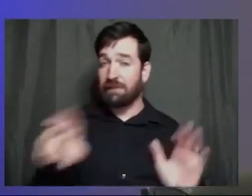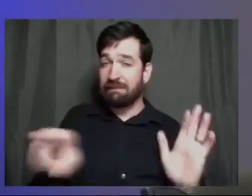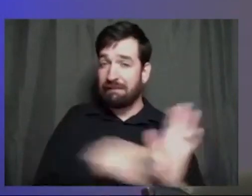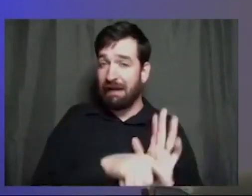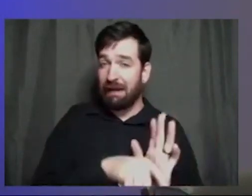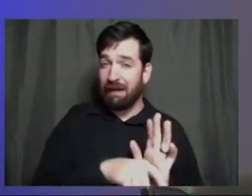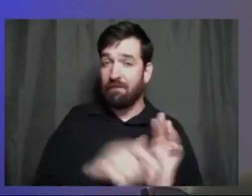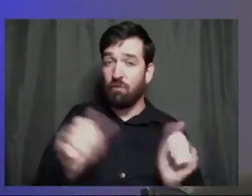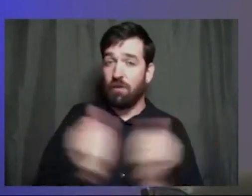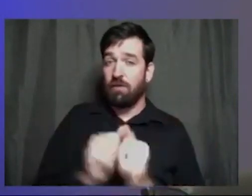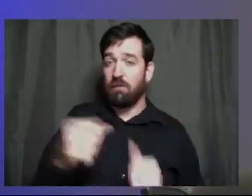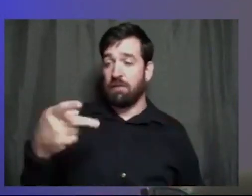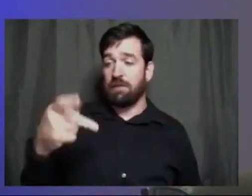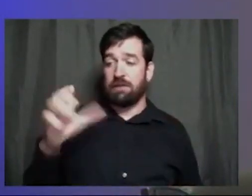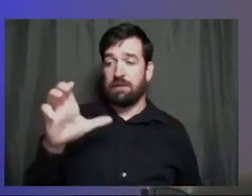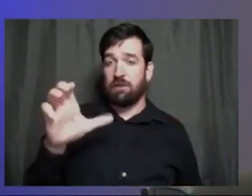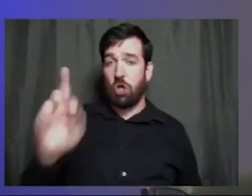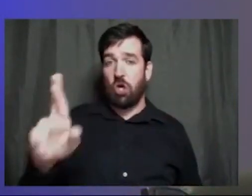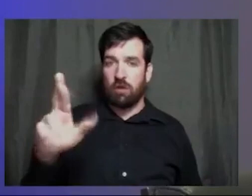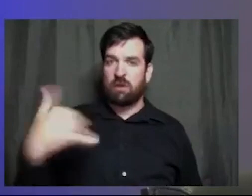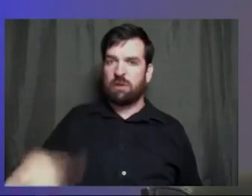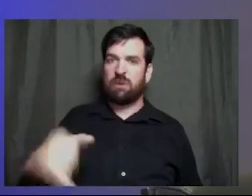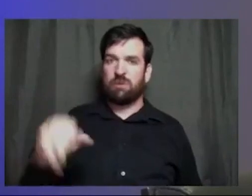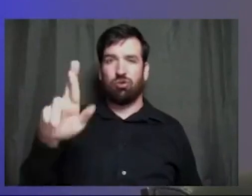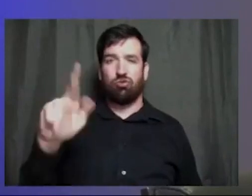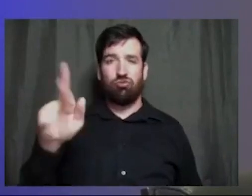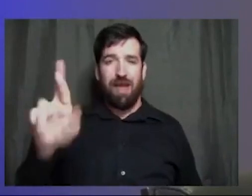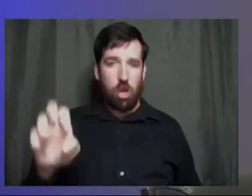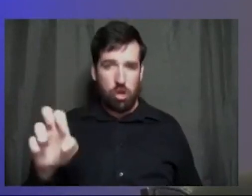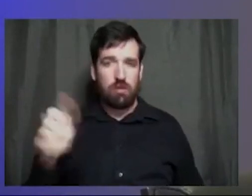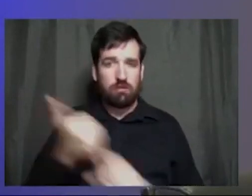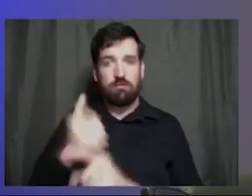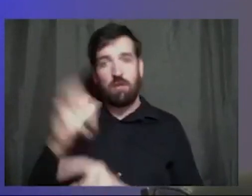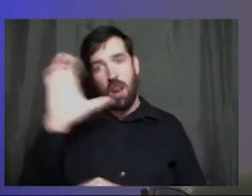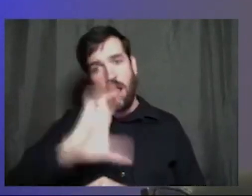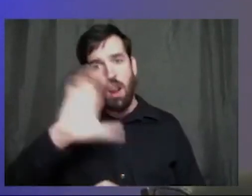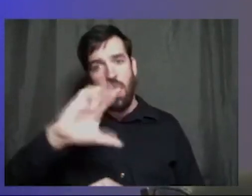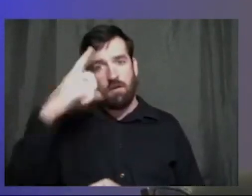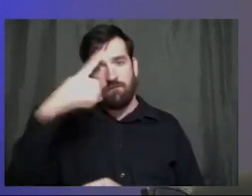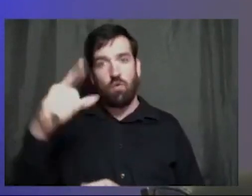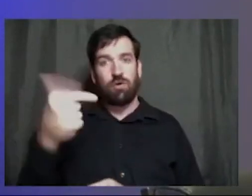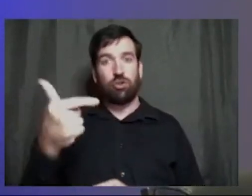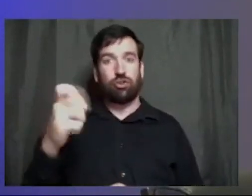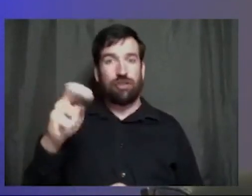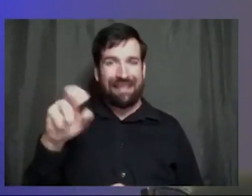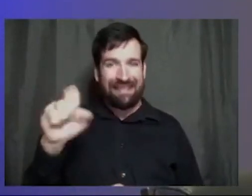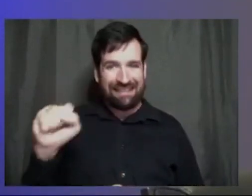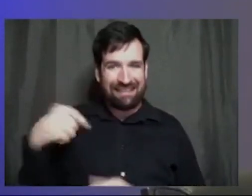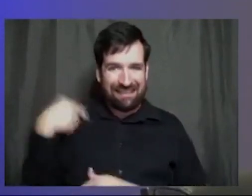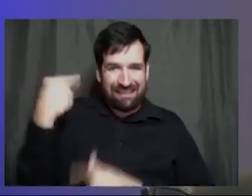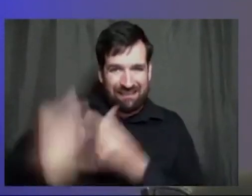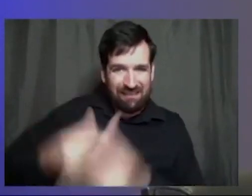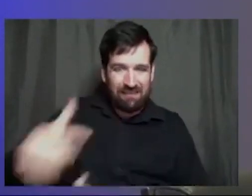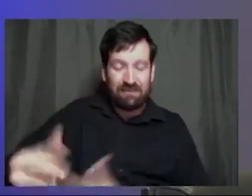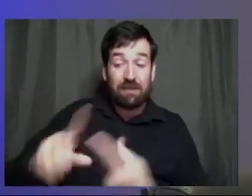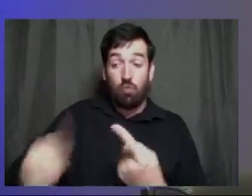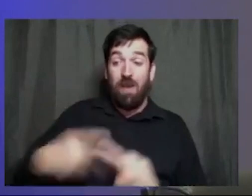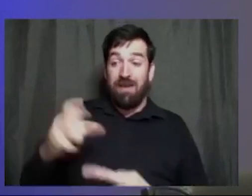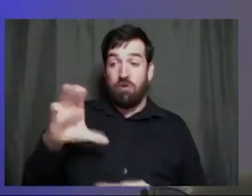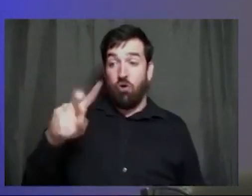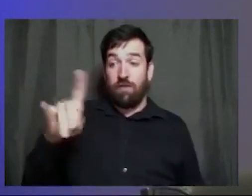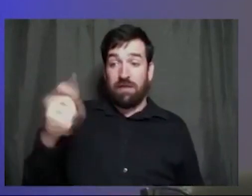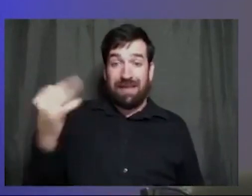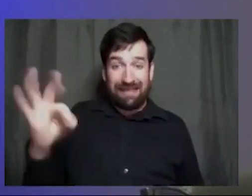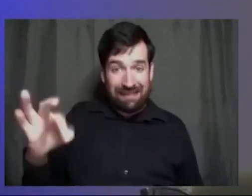because remember, a PCR test is looking for the actual genes of the virus itself. And when you have COVID-19,